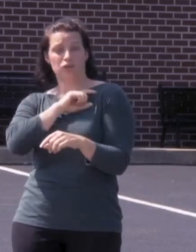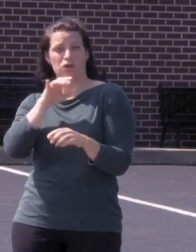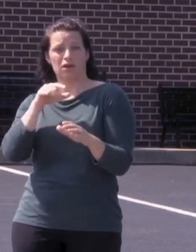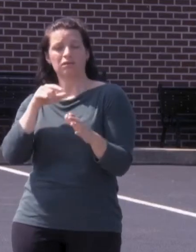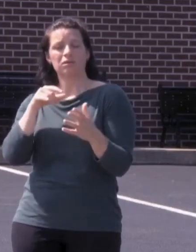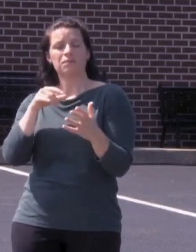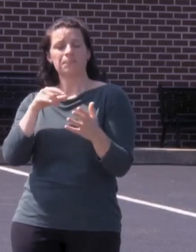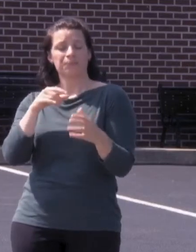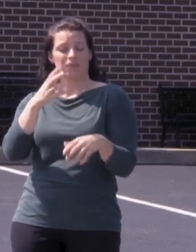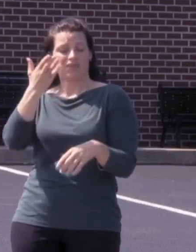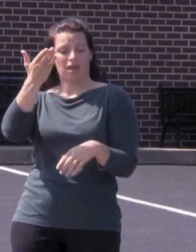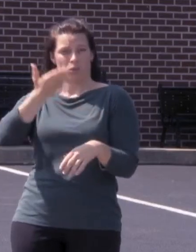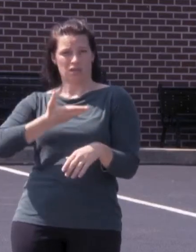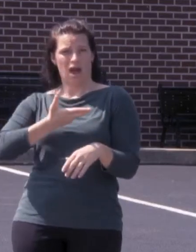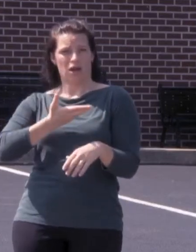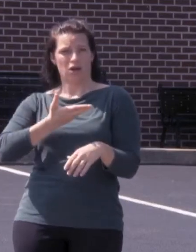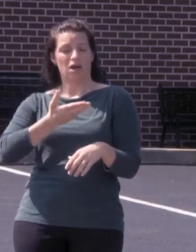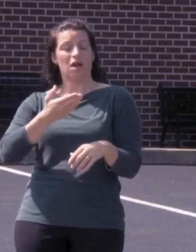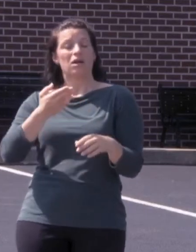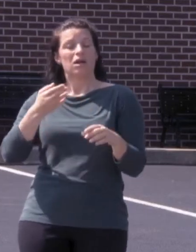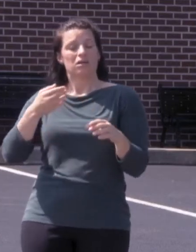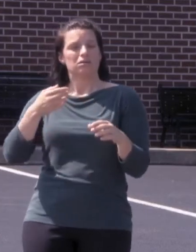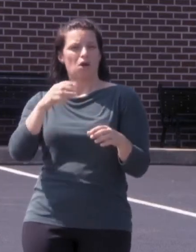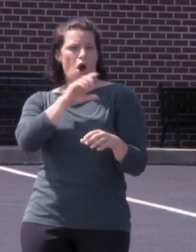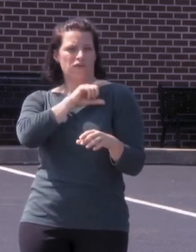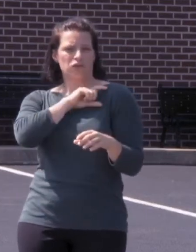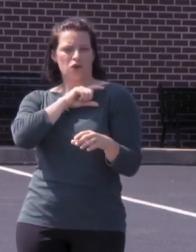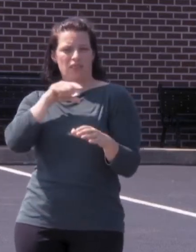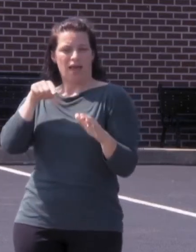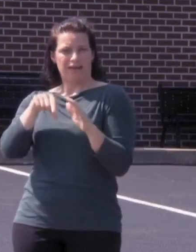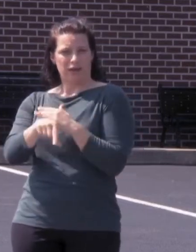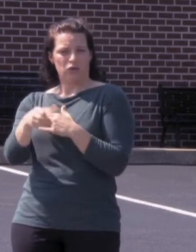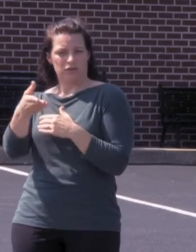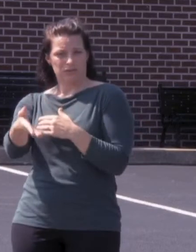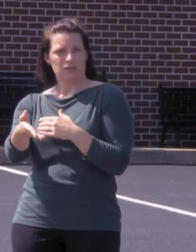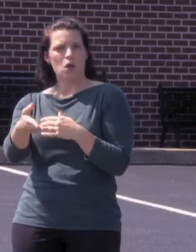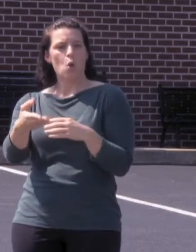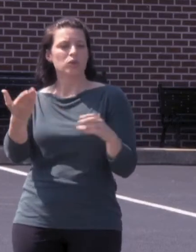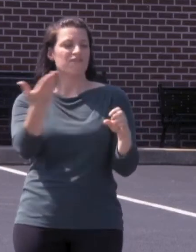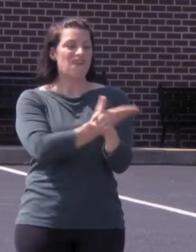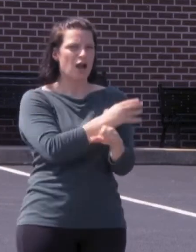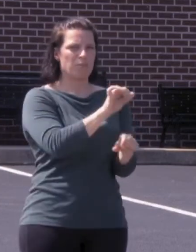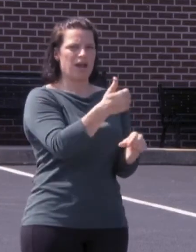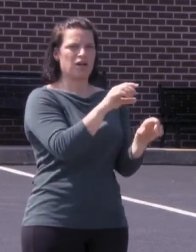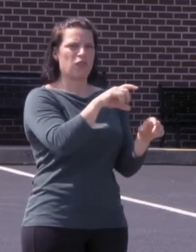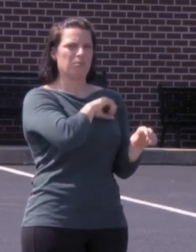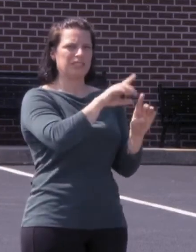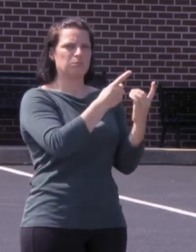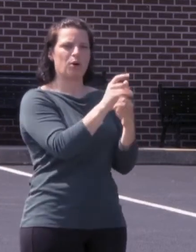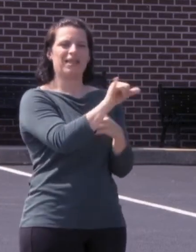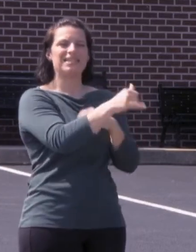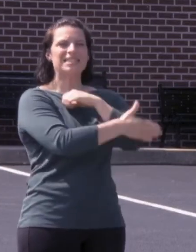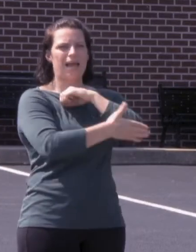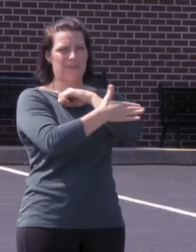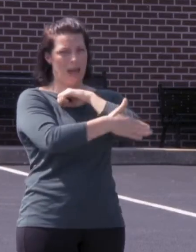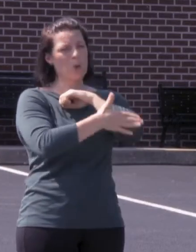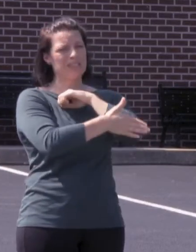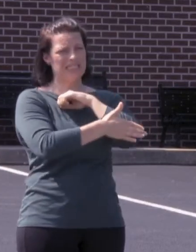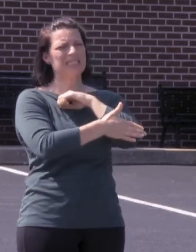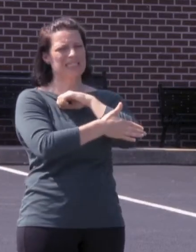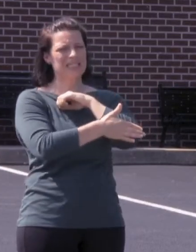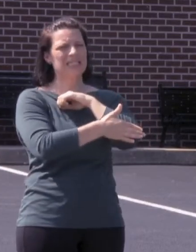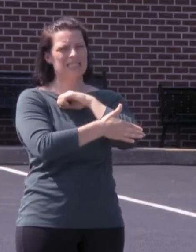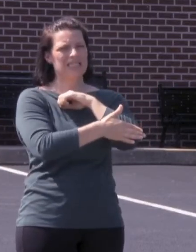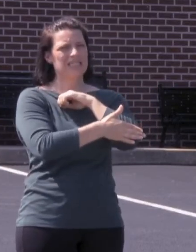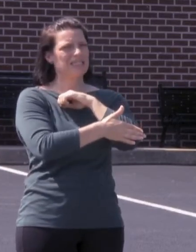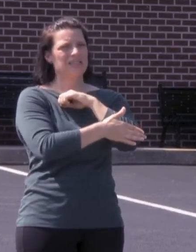hired that took his life, had been fired by another police department in the same county